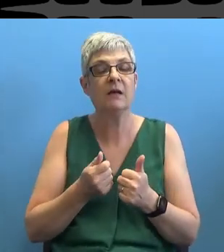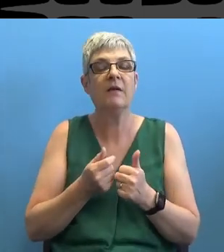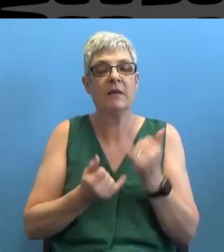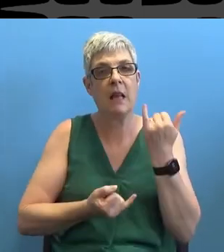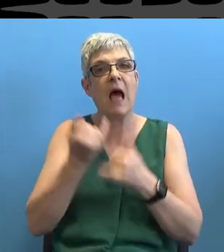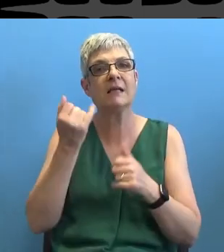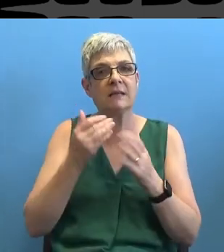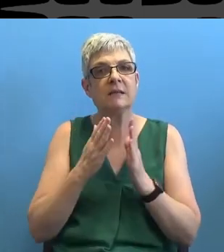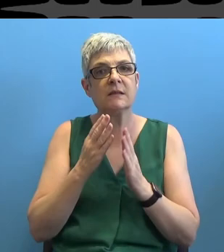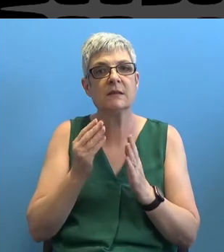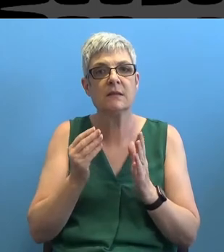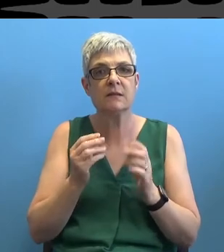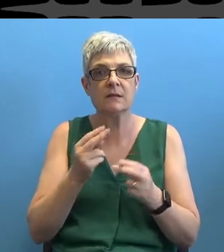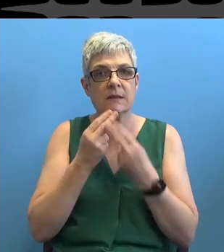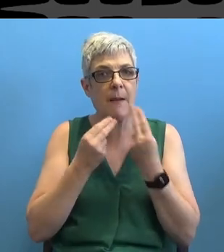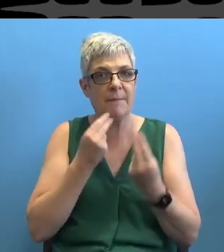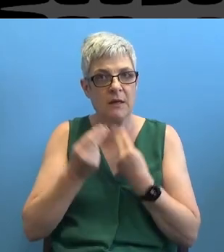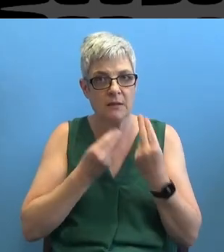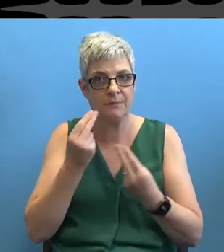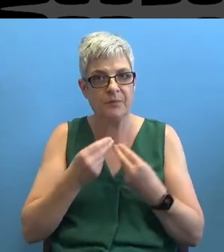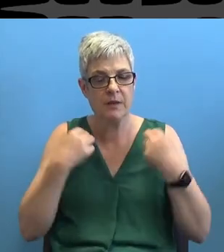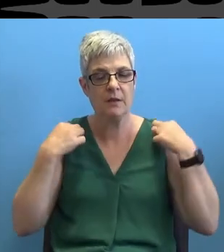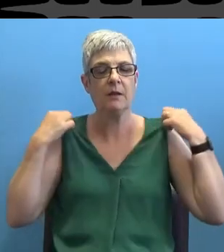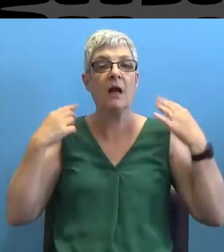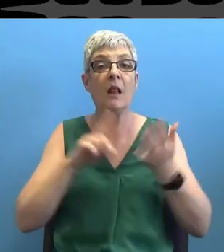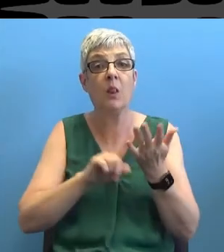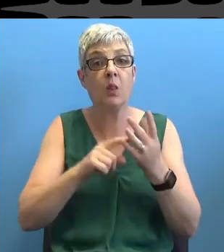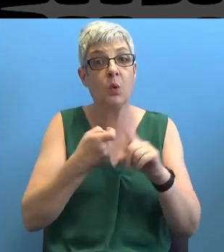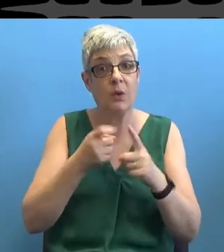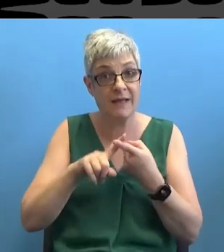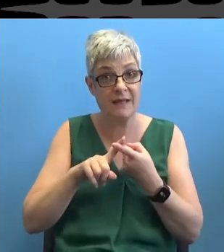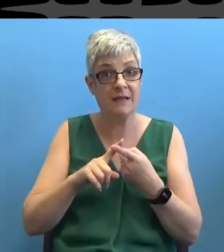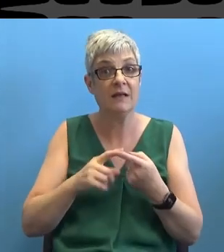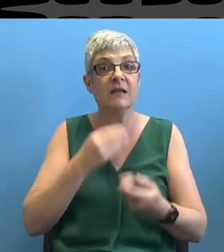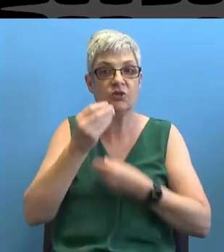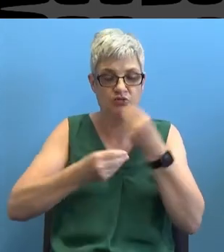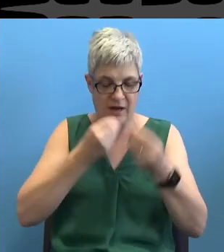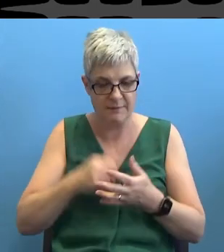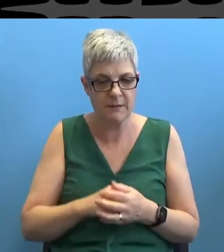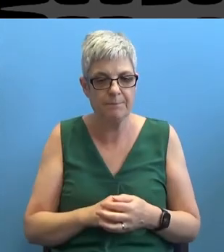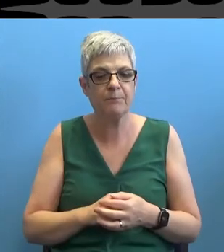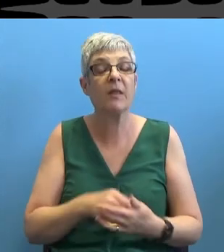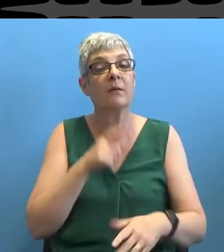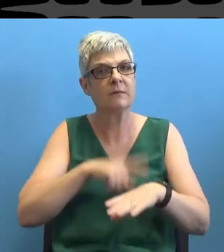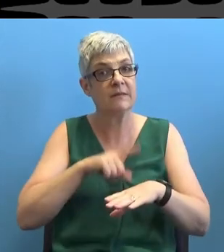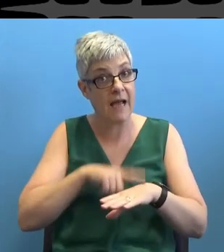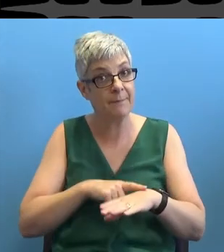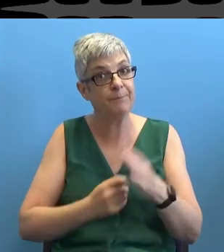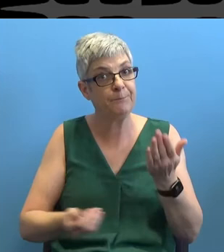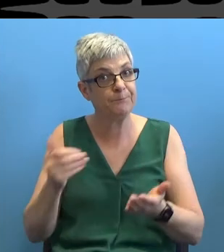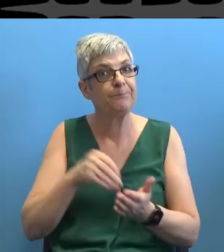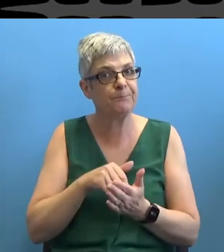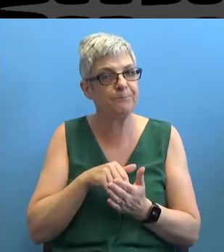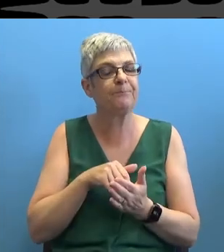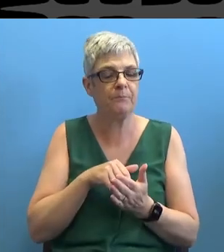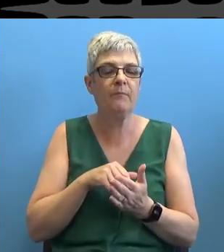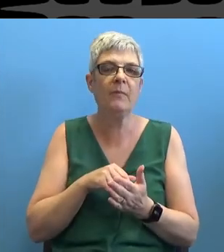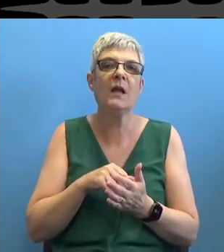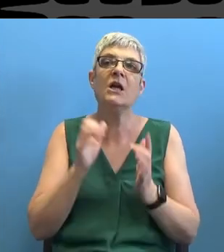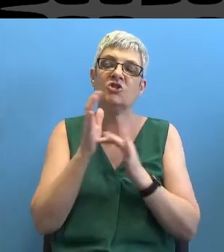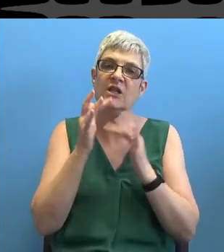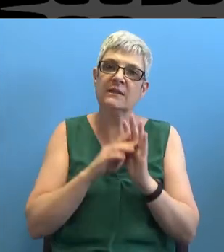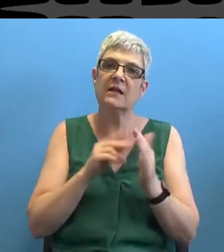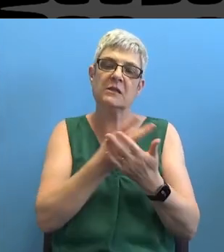Luke's Gospel describing that meal that they had together. When the hour came, Jesus and his